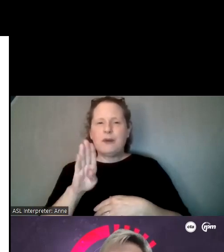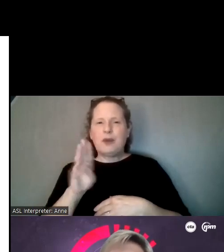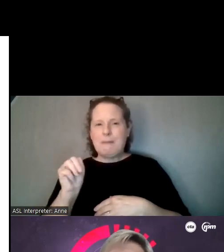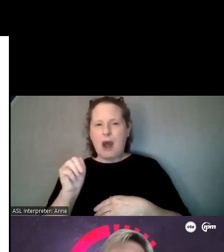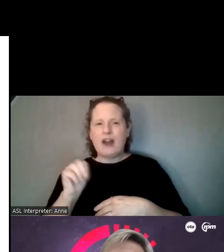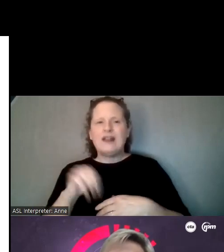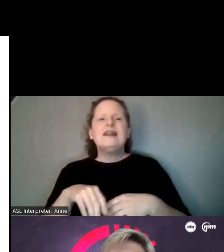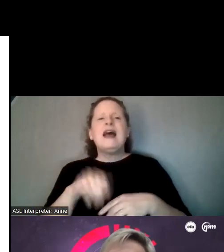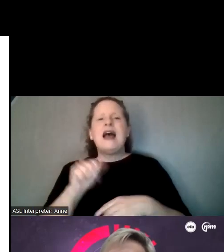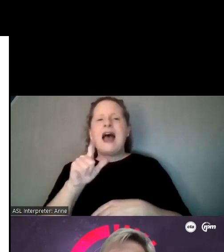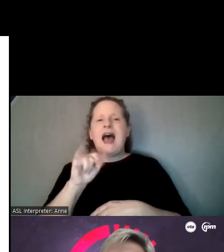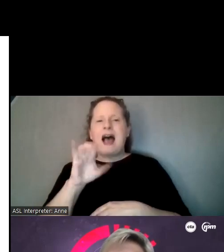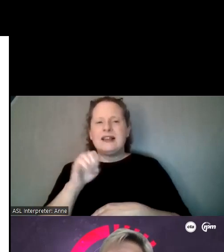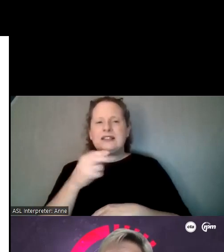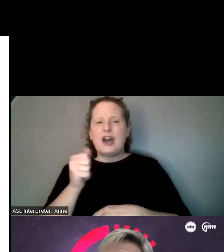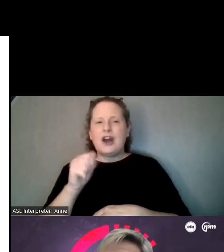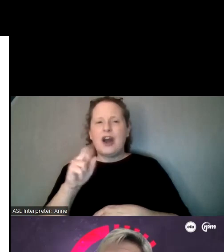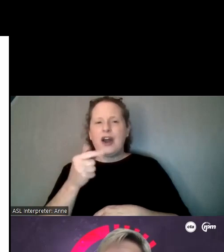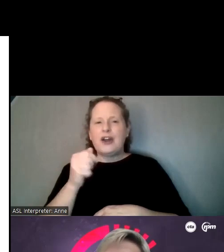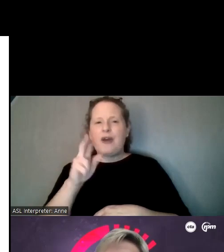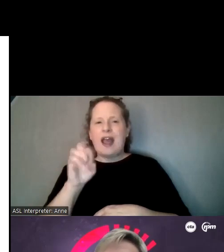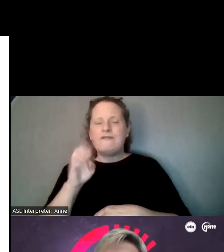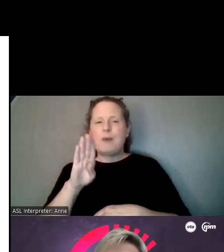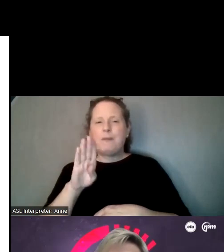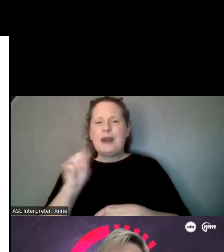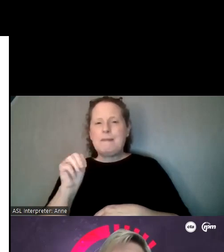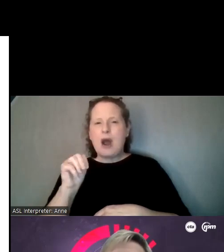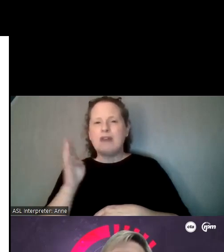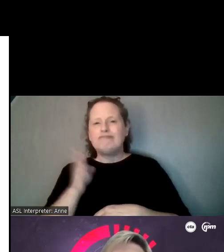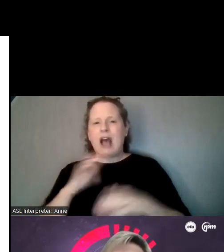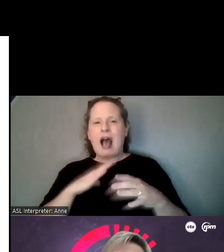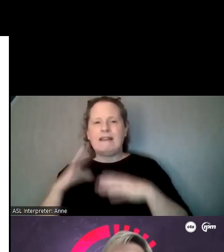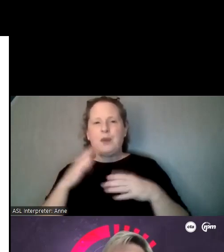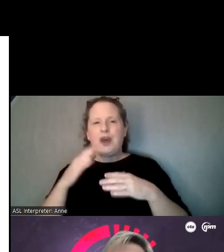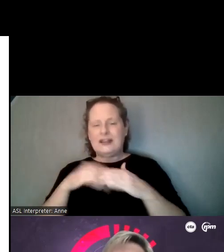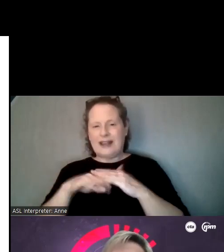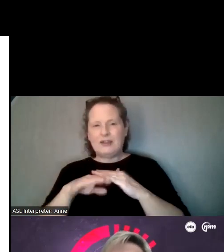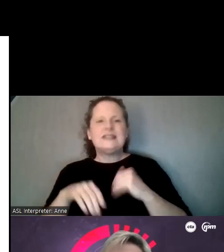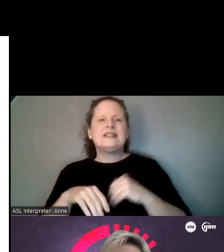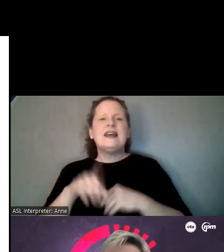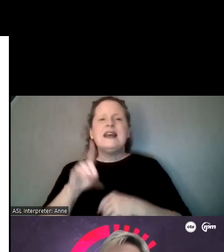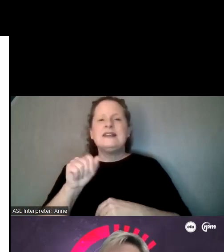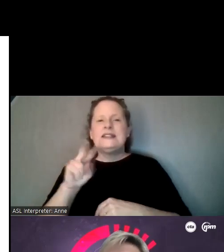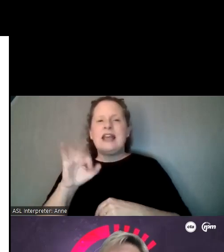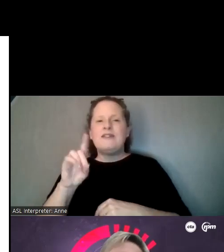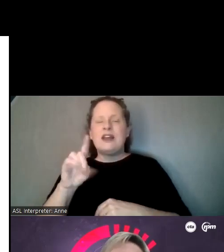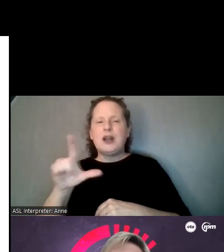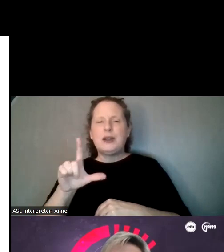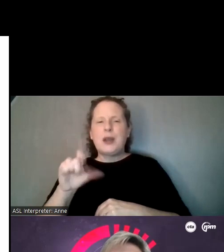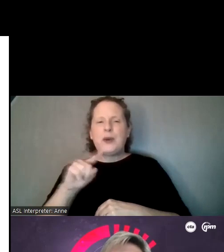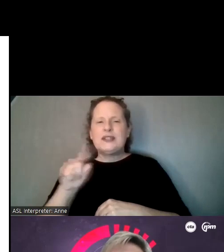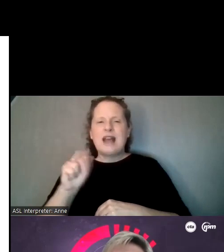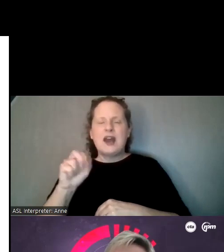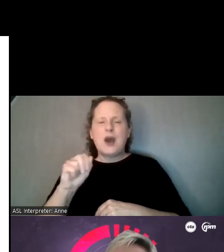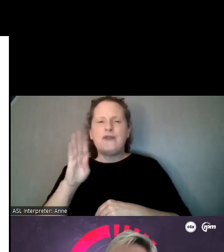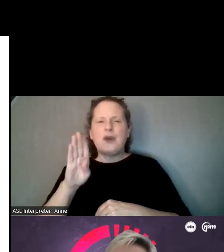Alice Hargrave for the Bryn Mawr station Hollywood auxiliary entrance, David Lozano for Berwyn station,